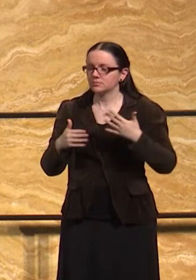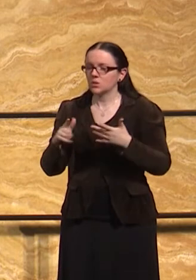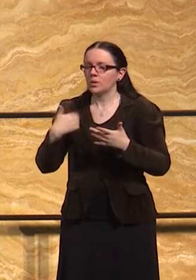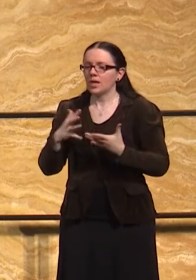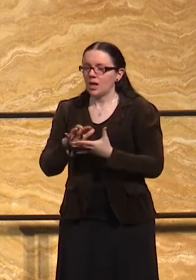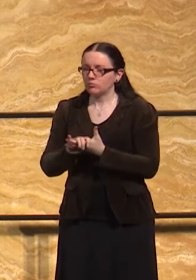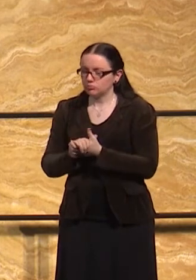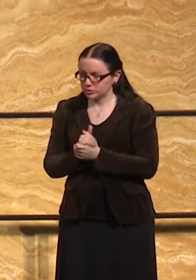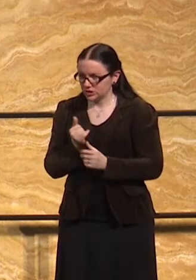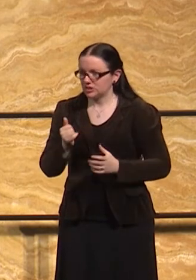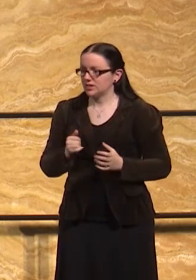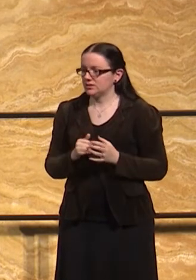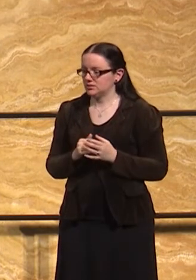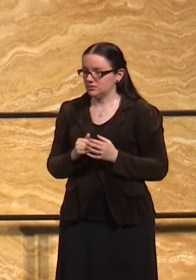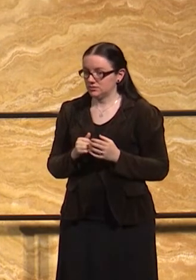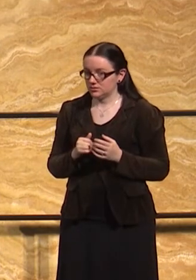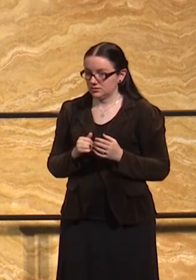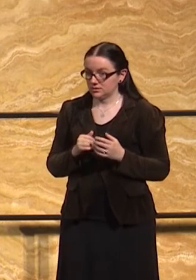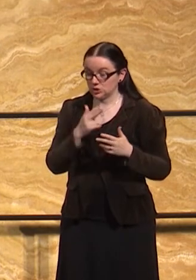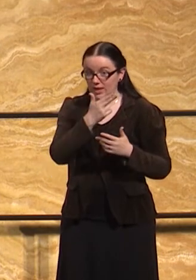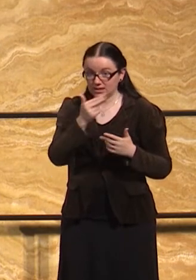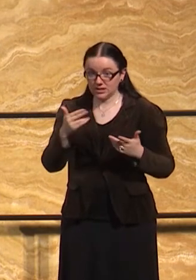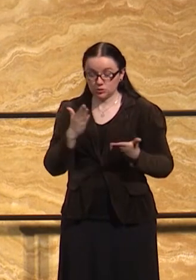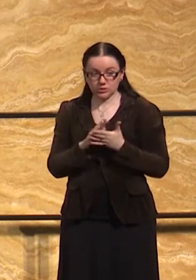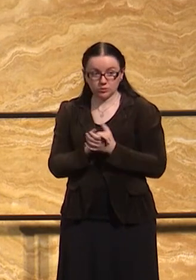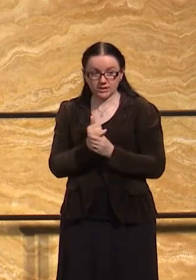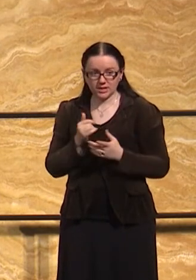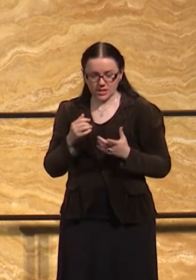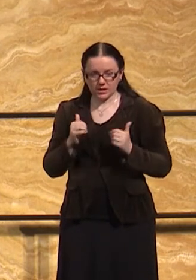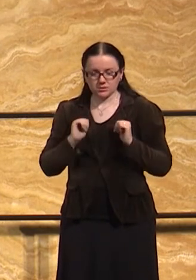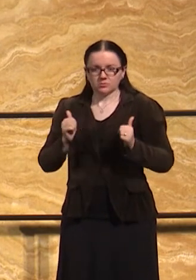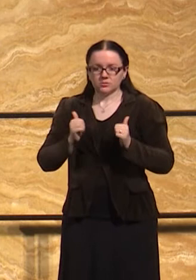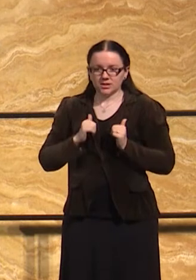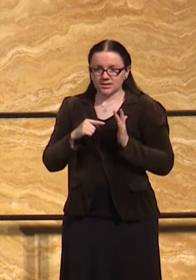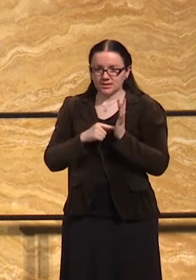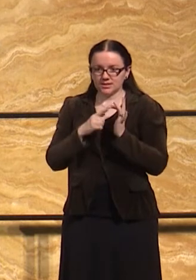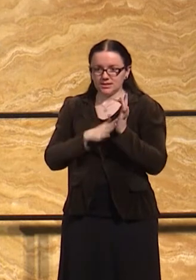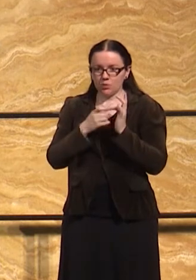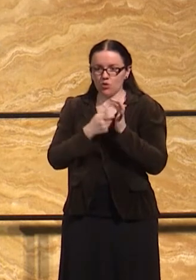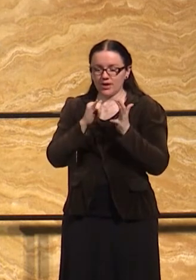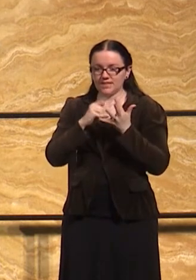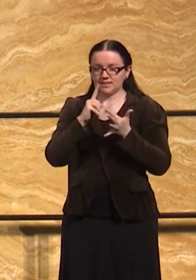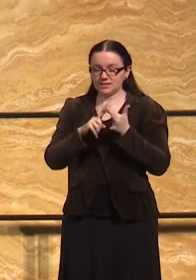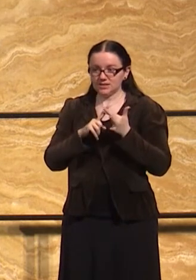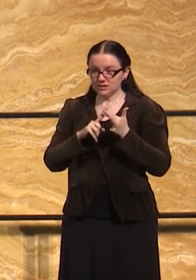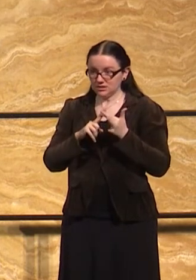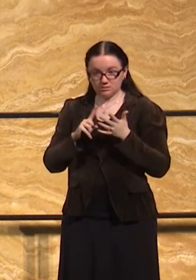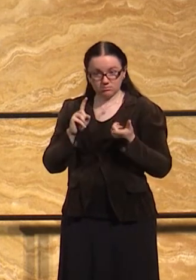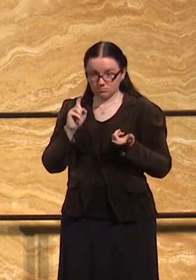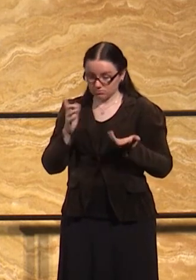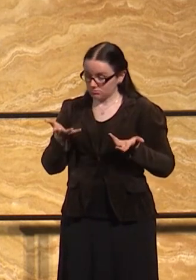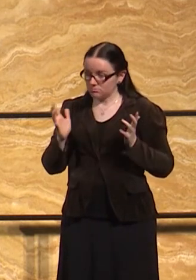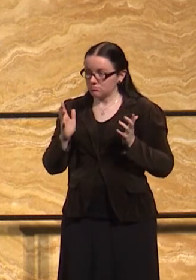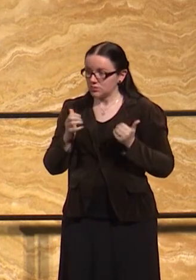appreciated. They were even surprised that the Timorese leaders, supposedly radicals, after all,